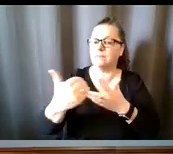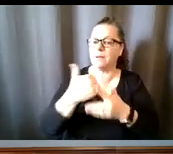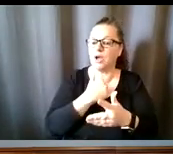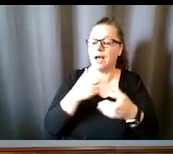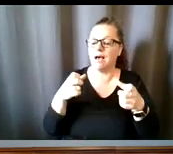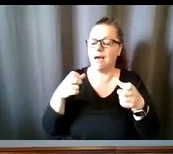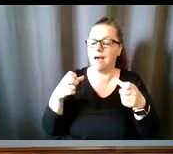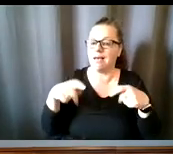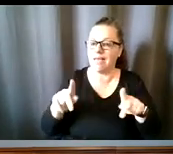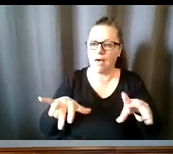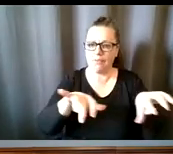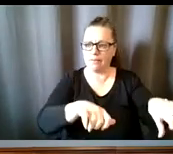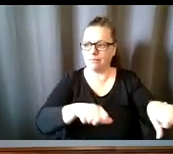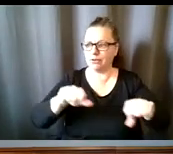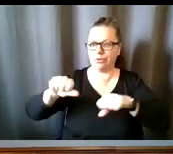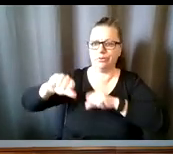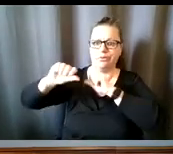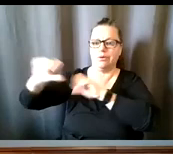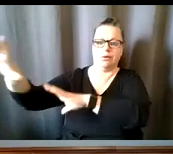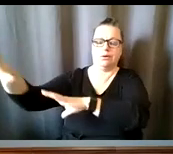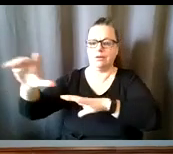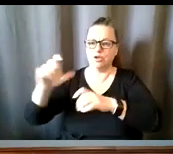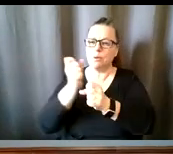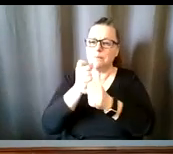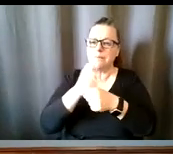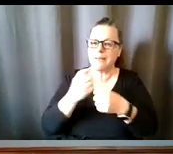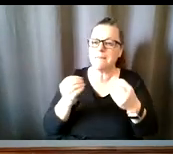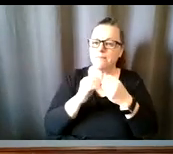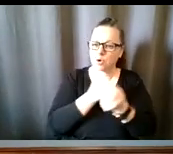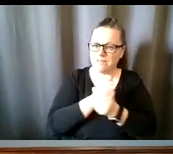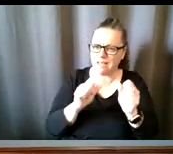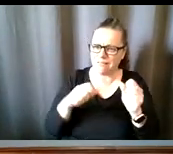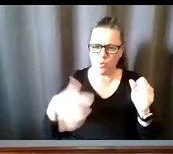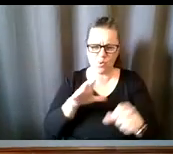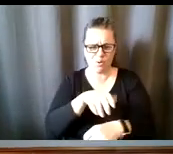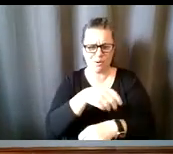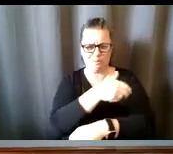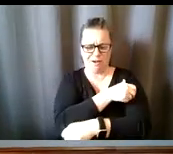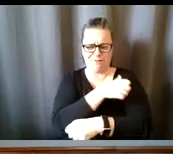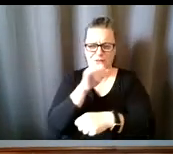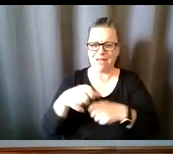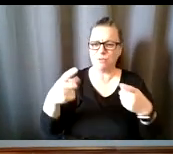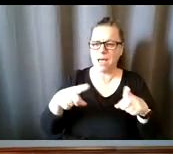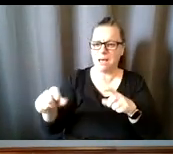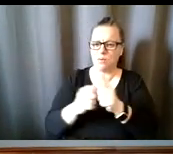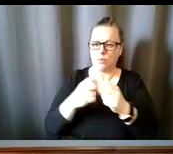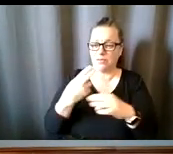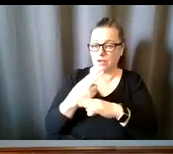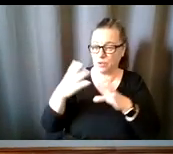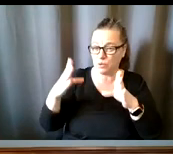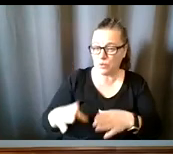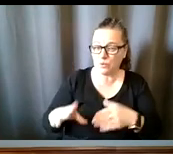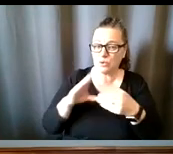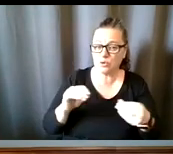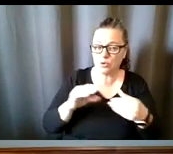that carpet, move it out into the garage, and that was pretty powerful. That's what can happen with user stories because you understand what people are